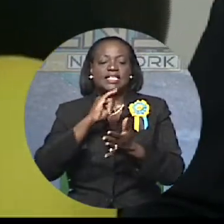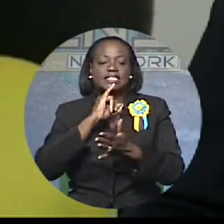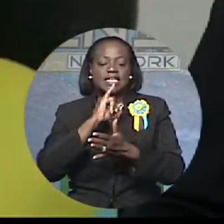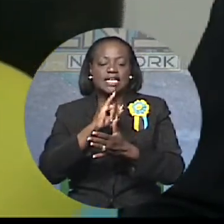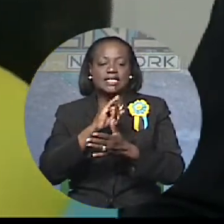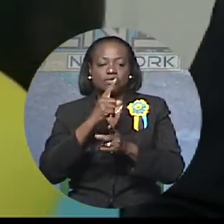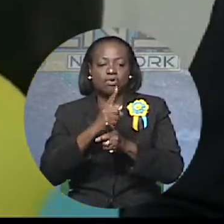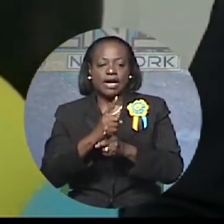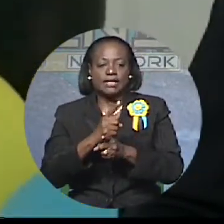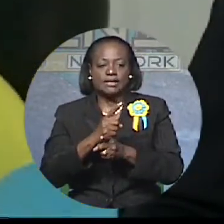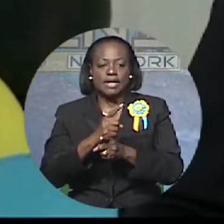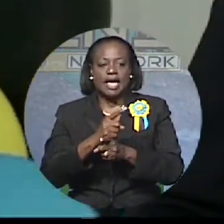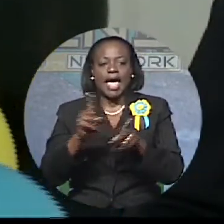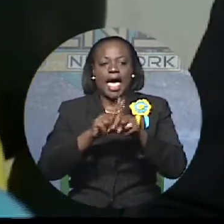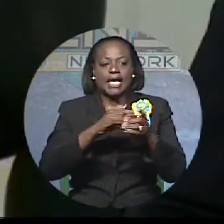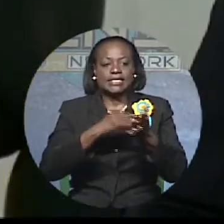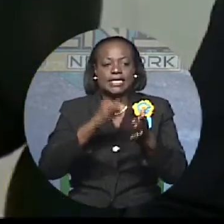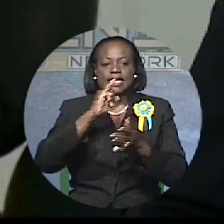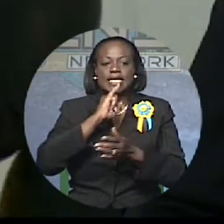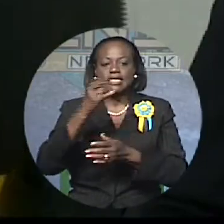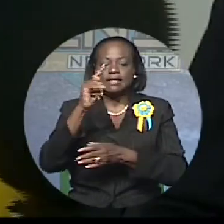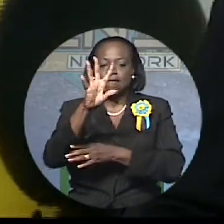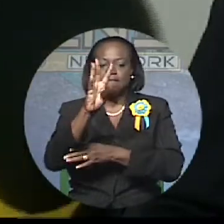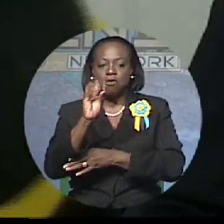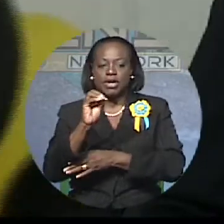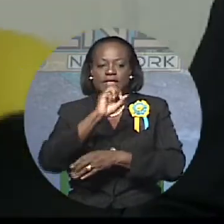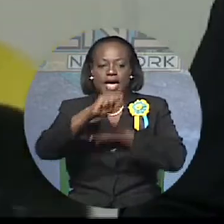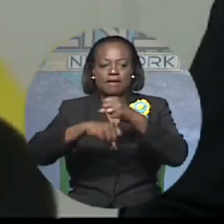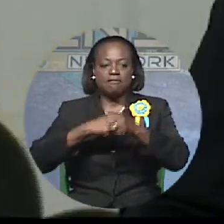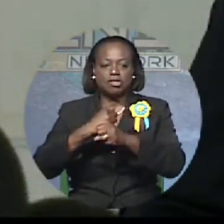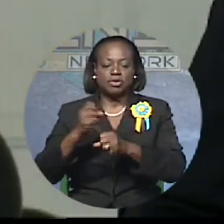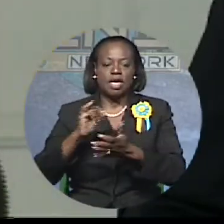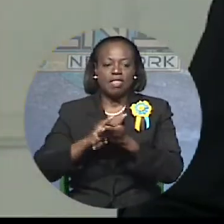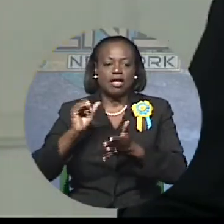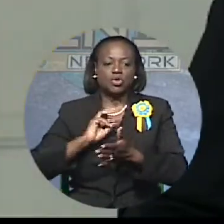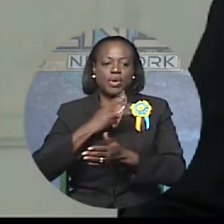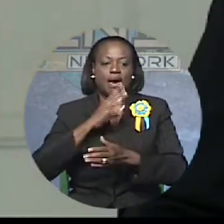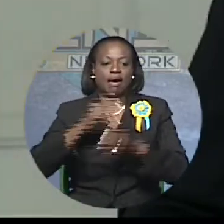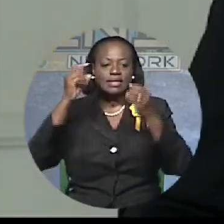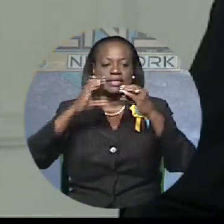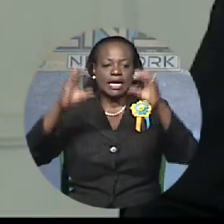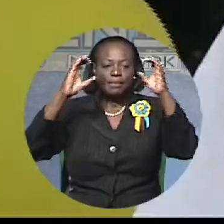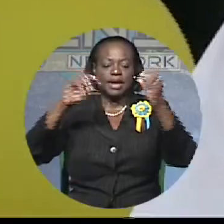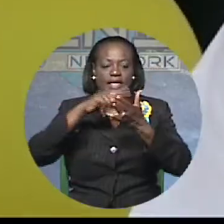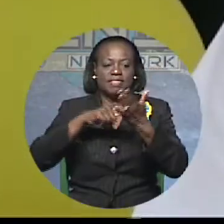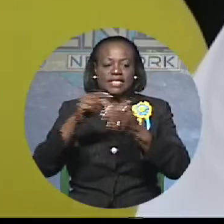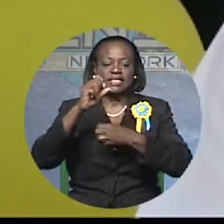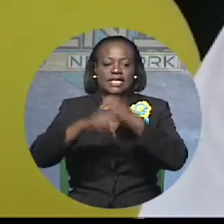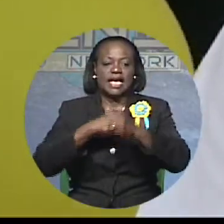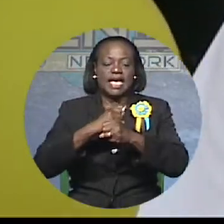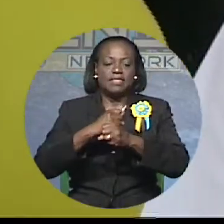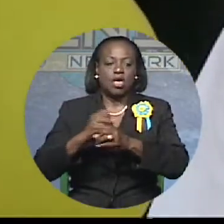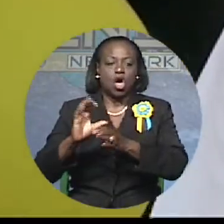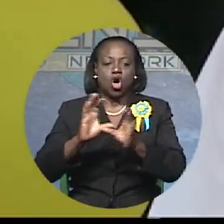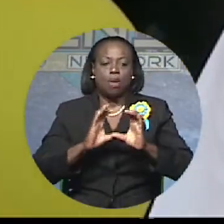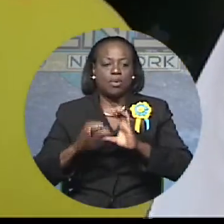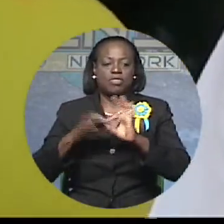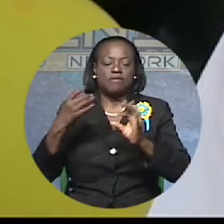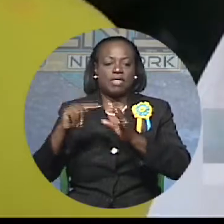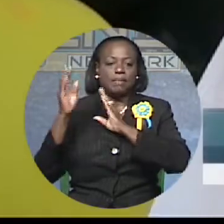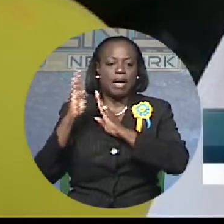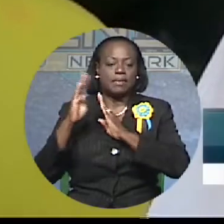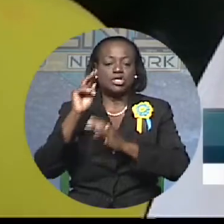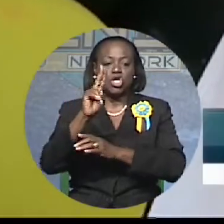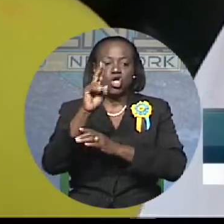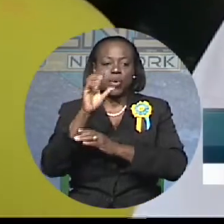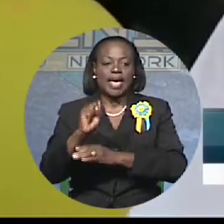as it is the 40th anniversary that we're celebrating this year of the Commonwealth of the Bahamas. The U.S. Embassy, like the